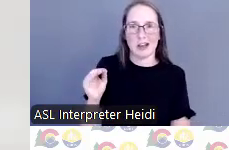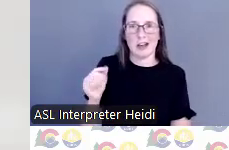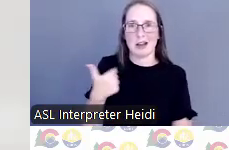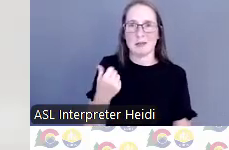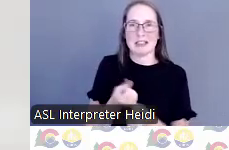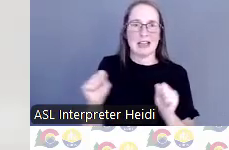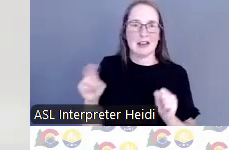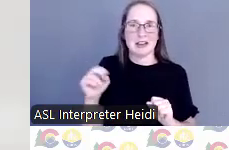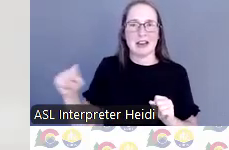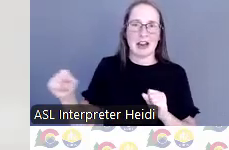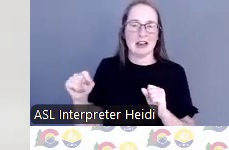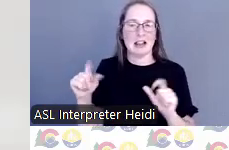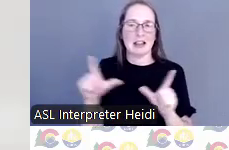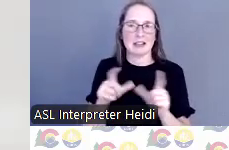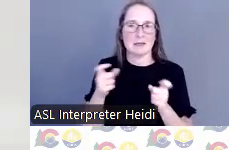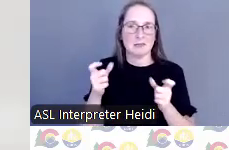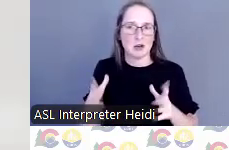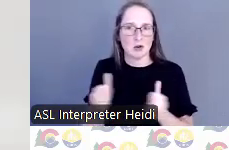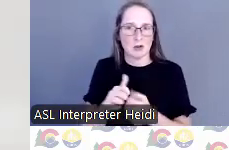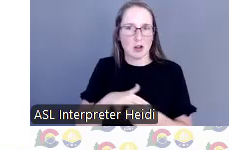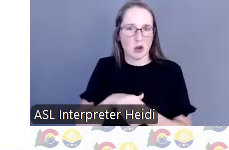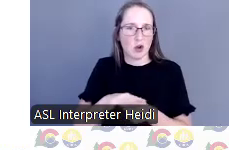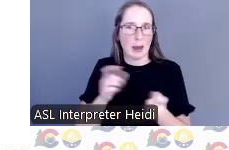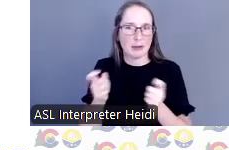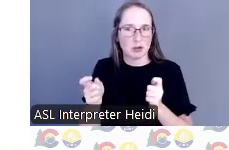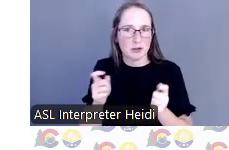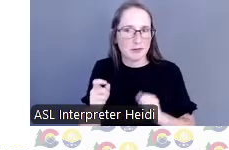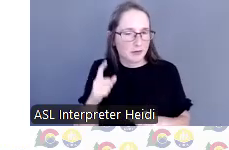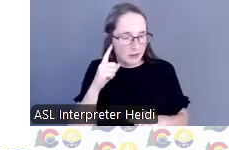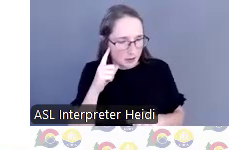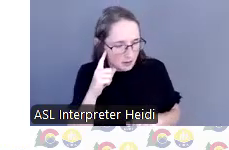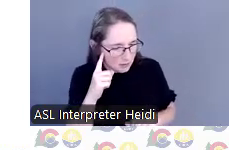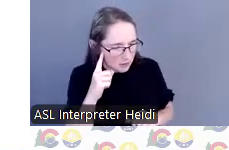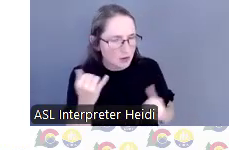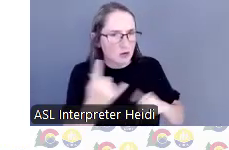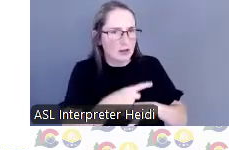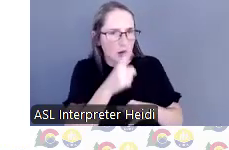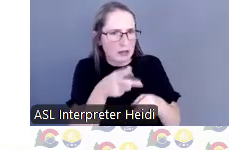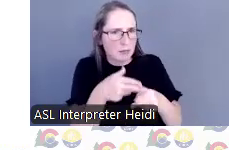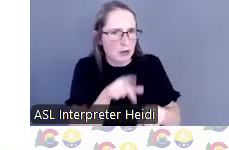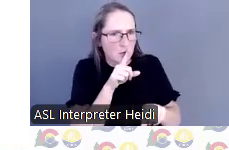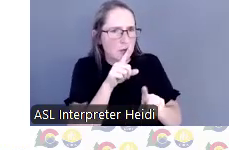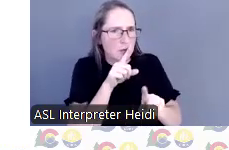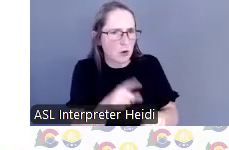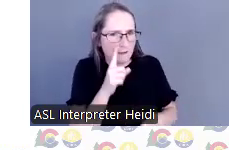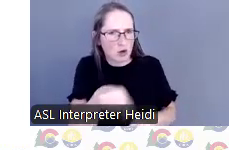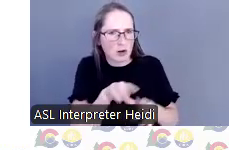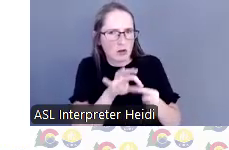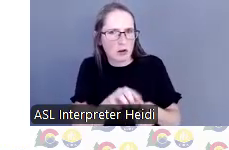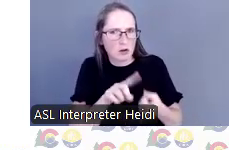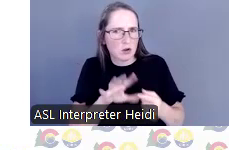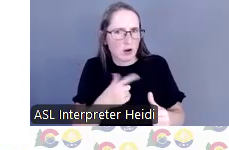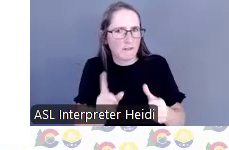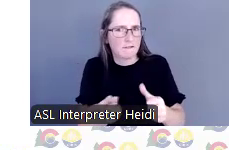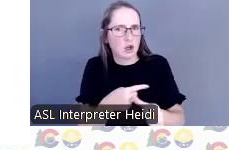net licensing manager with the Behavioral Health Administration. Today, I have a very brief report out for you about our first